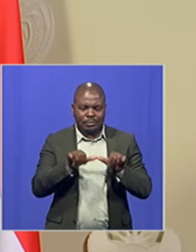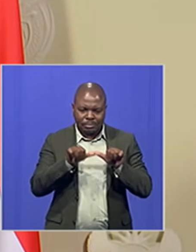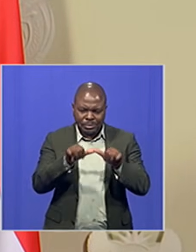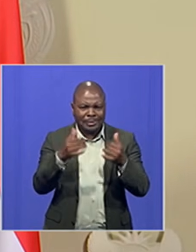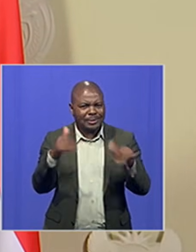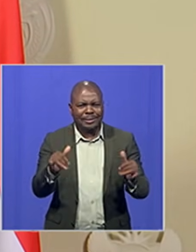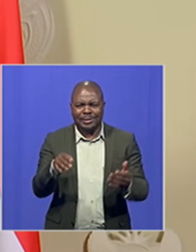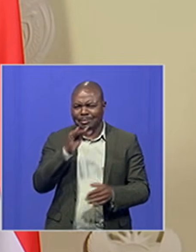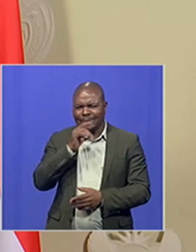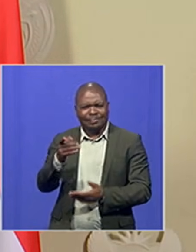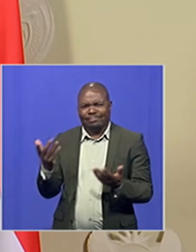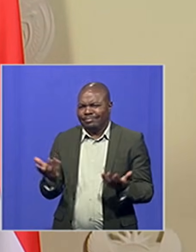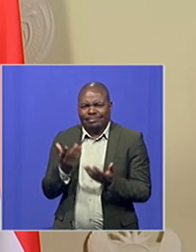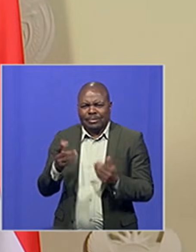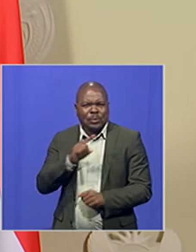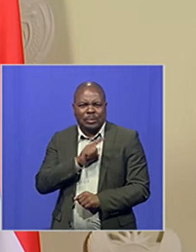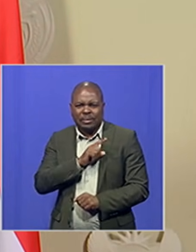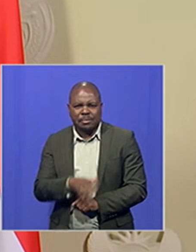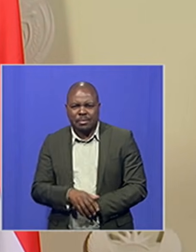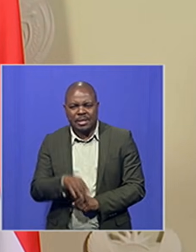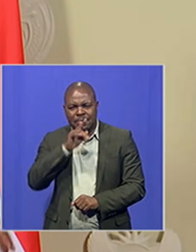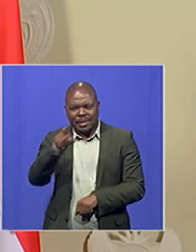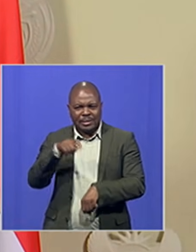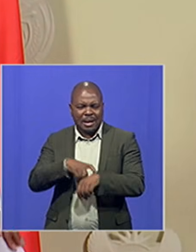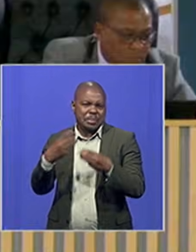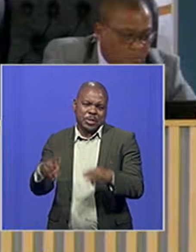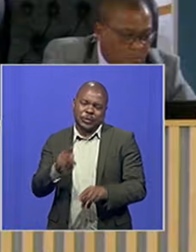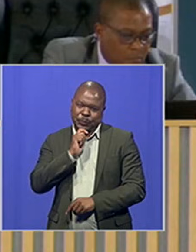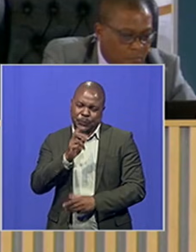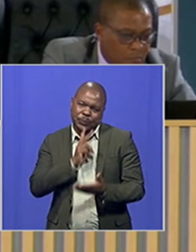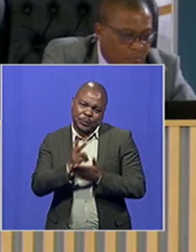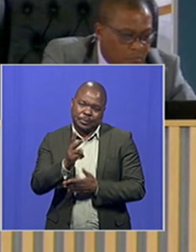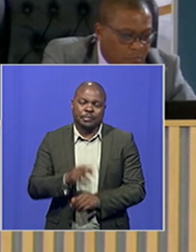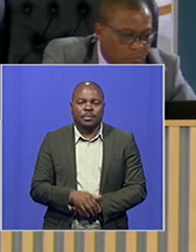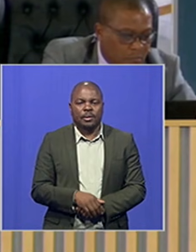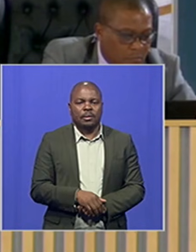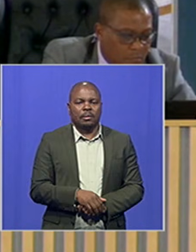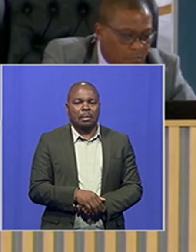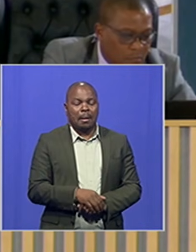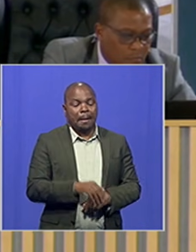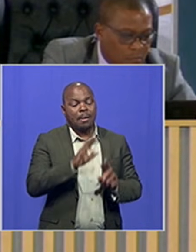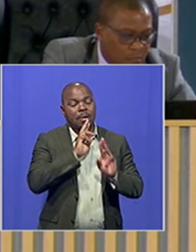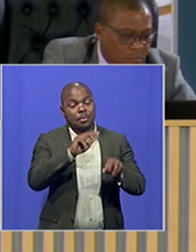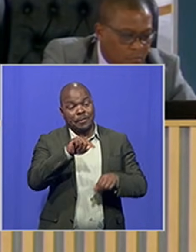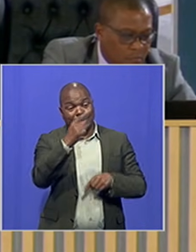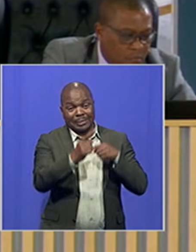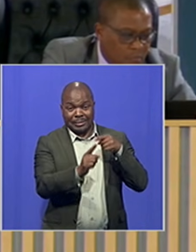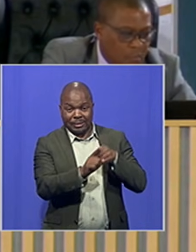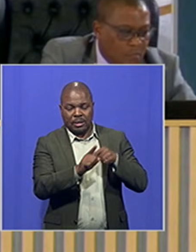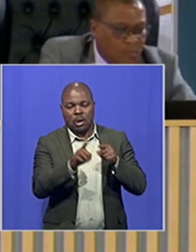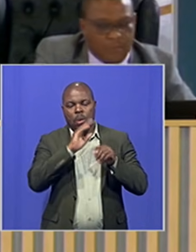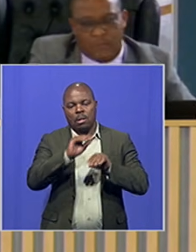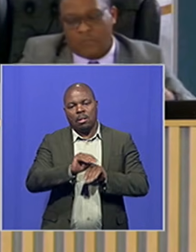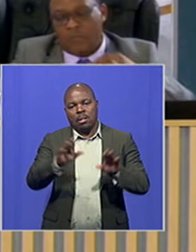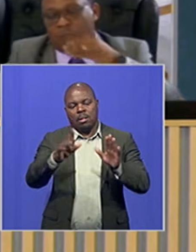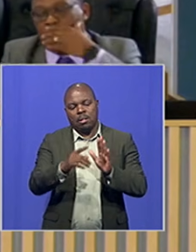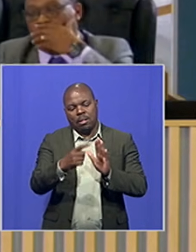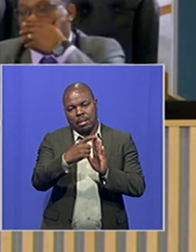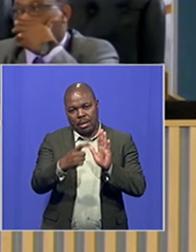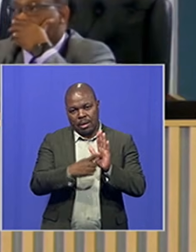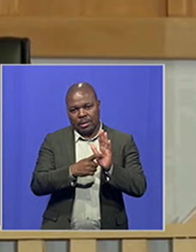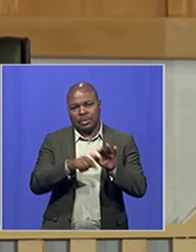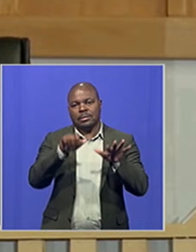really be frivolous and time wasting, to be honest. Pegelo ya nakwana e solofetswe go romelwa fa kgwedi eno e le